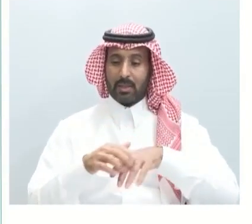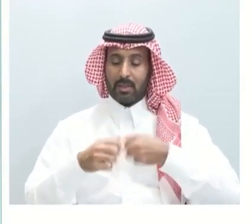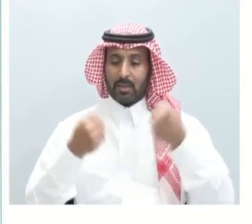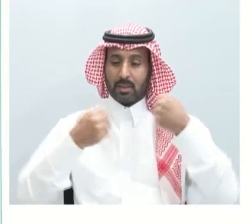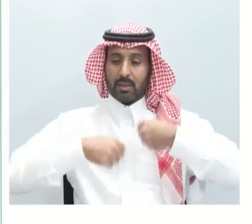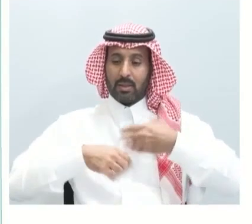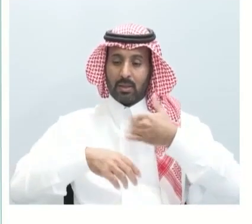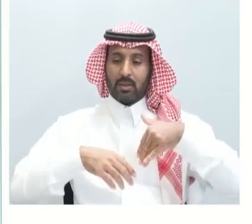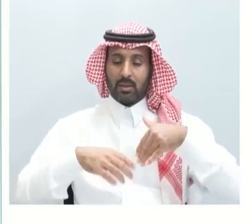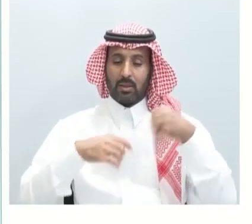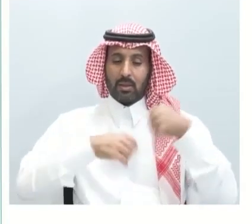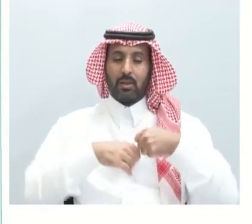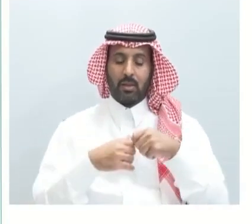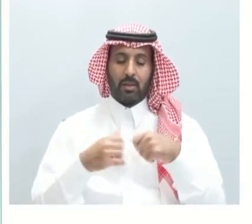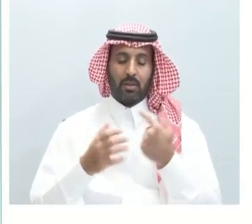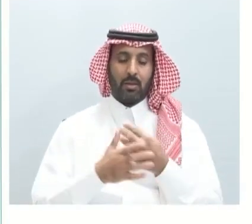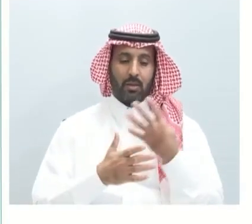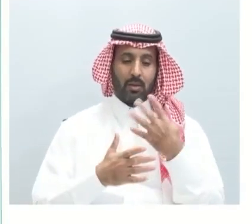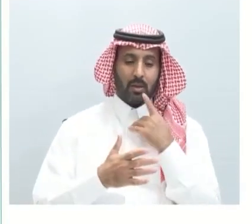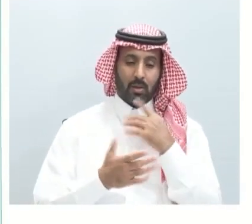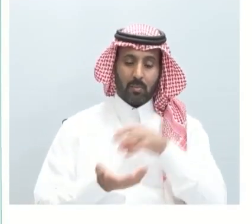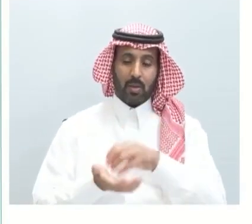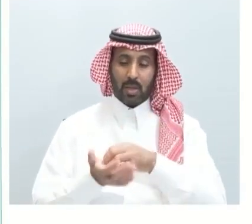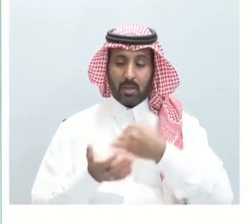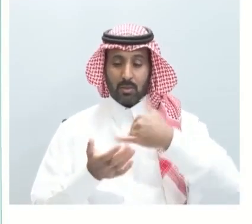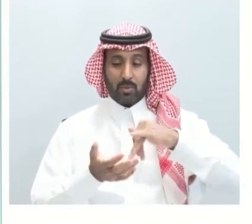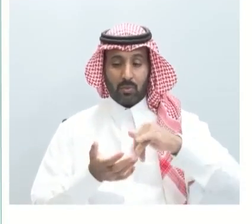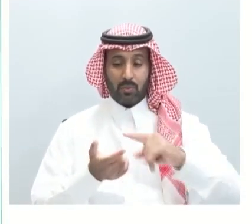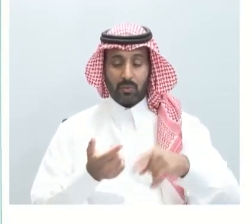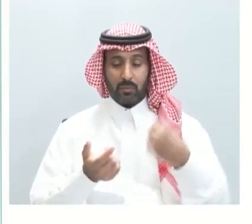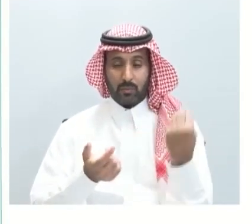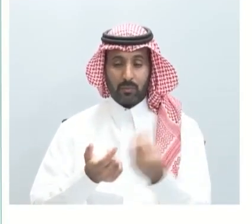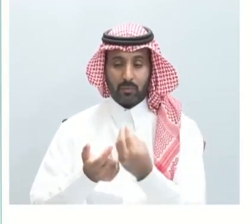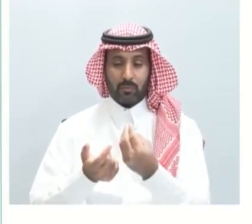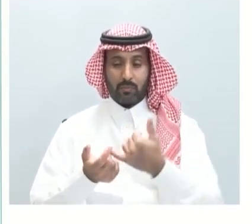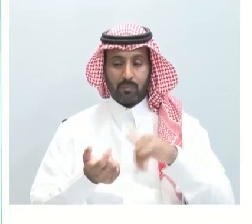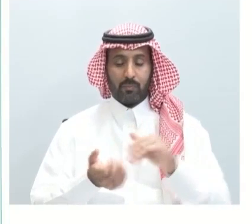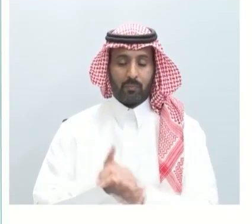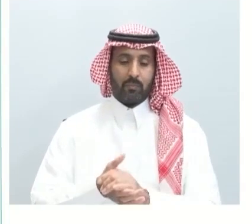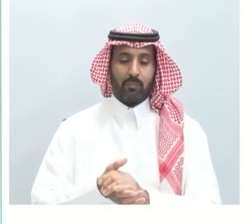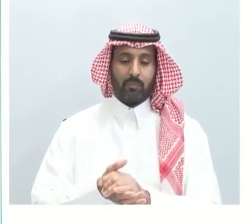old black shirt. Number four, a place to visit. A place to visit.